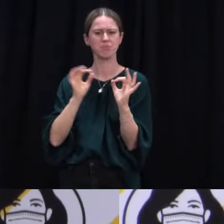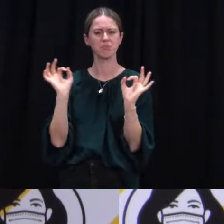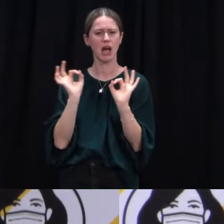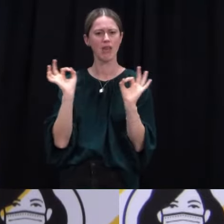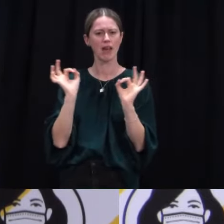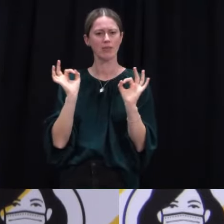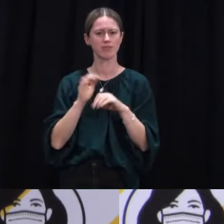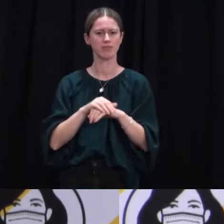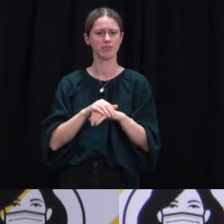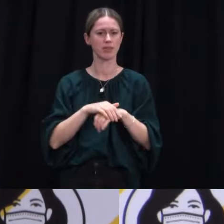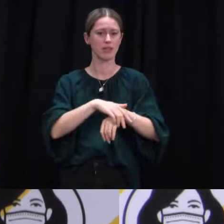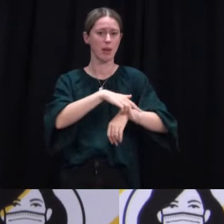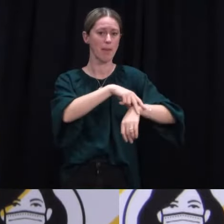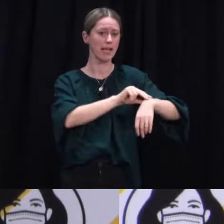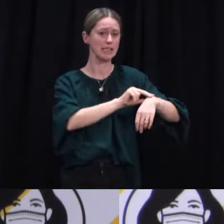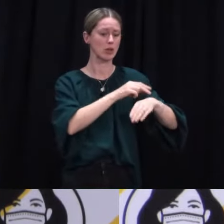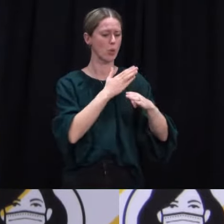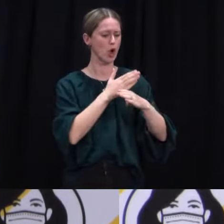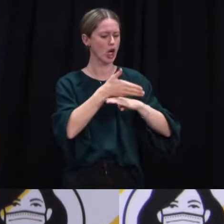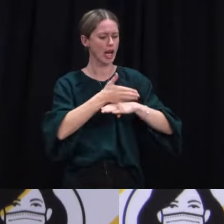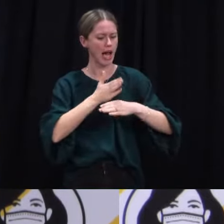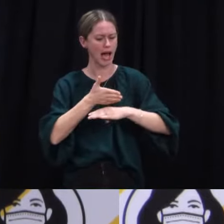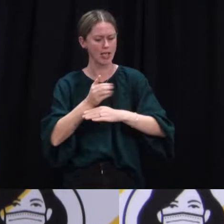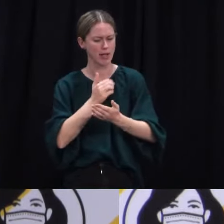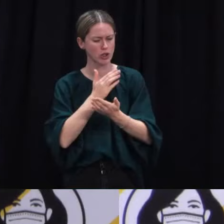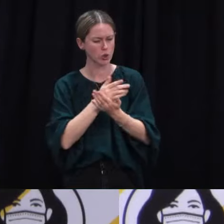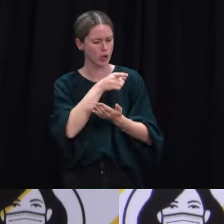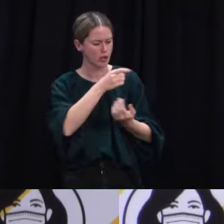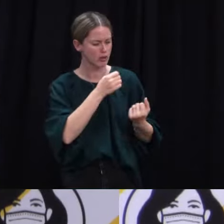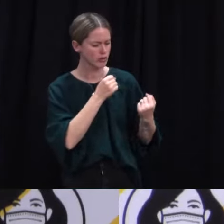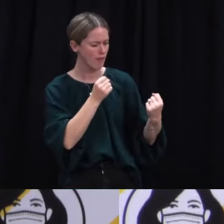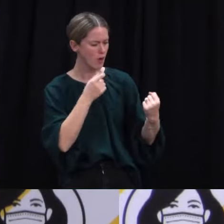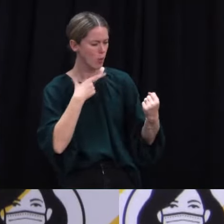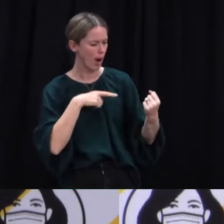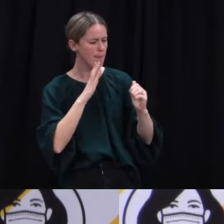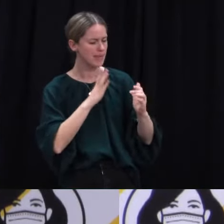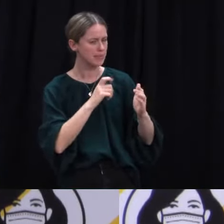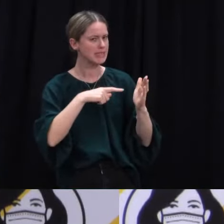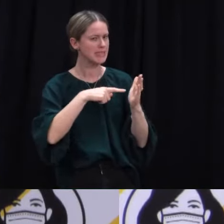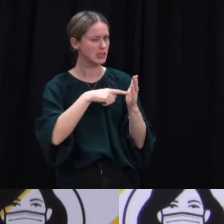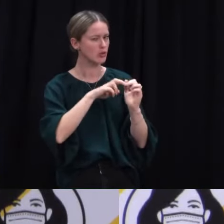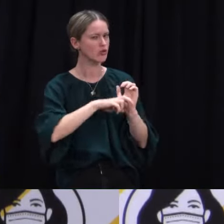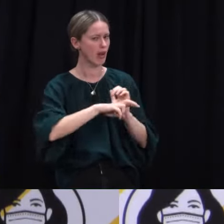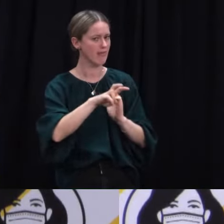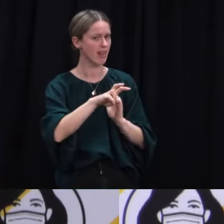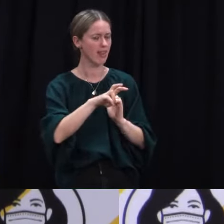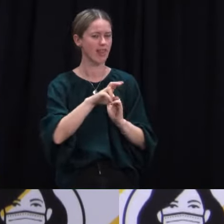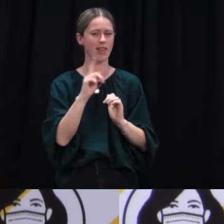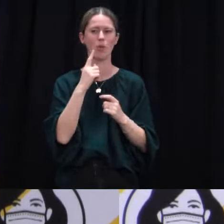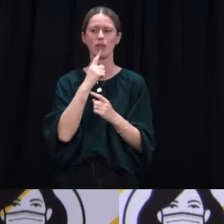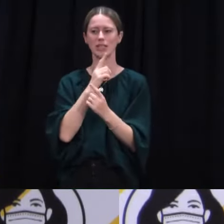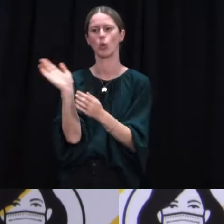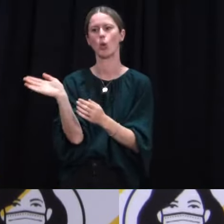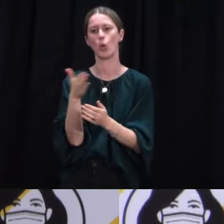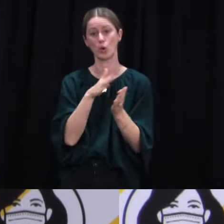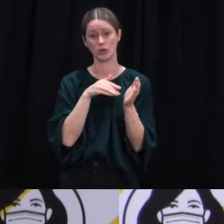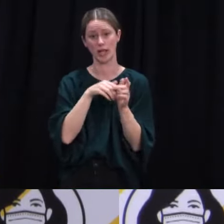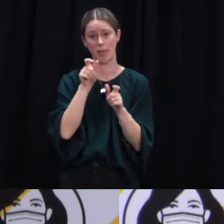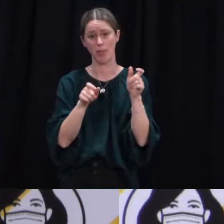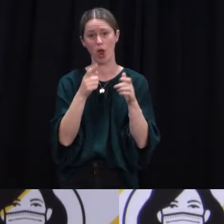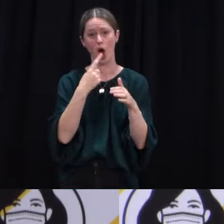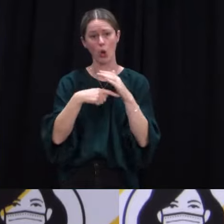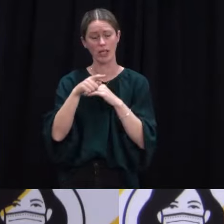Law enforcement are working hard to make sure that people are only travelling for essential travel, and that's our message to all New Zealanders. You should only be travelling